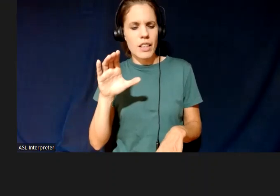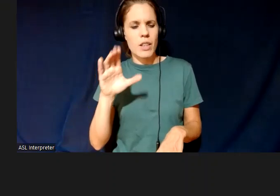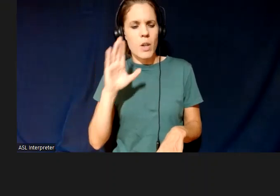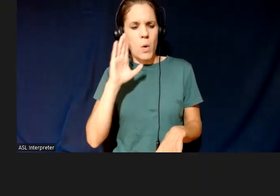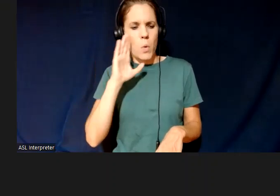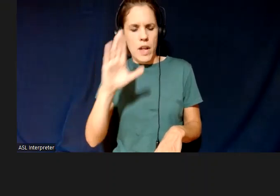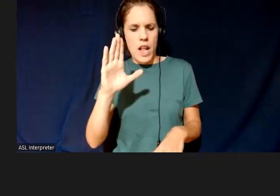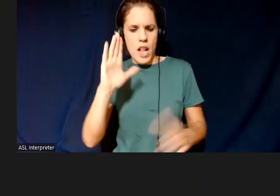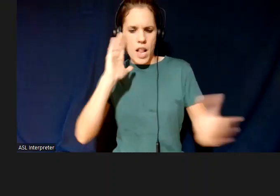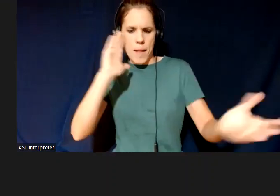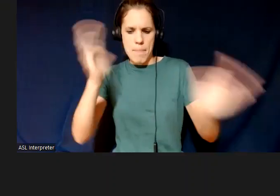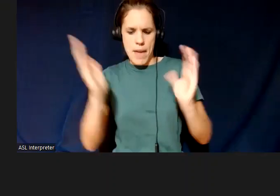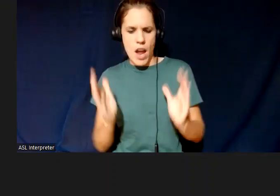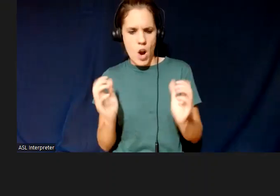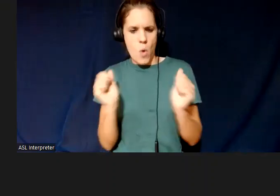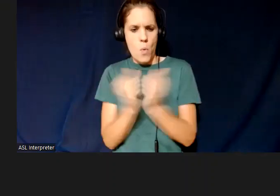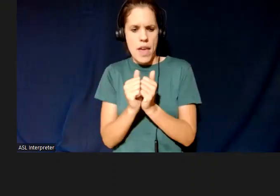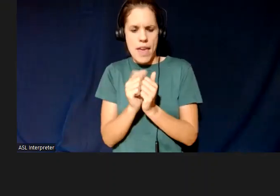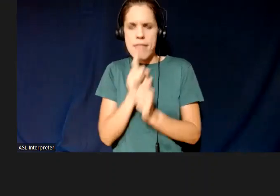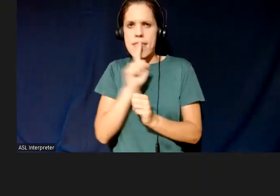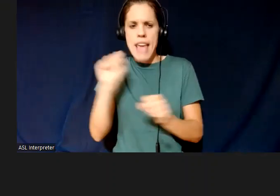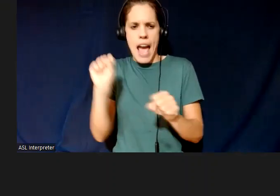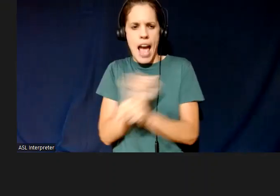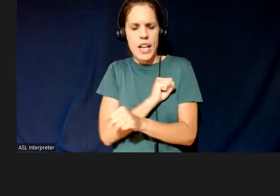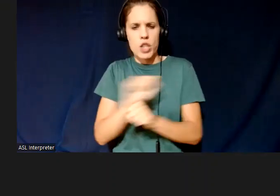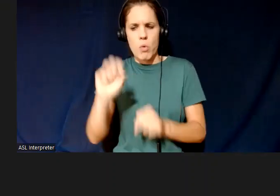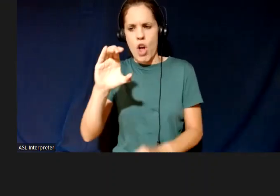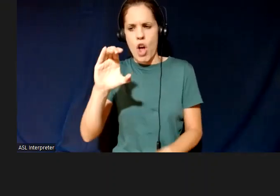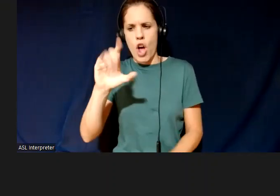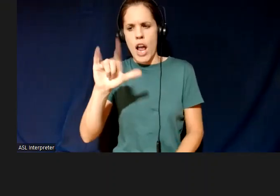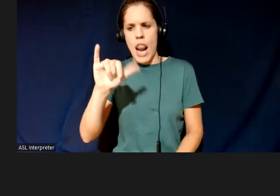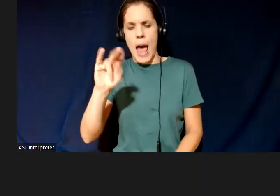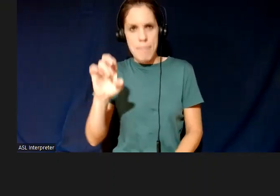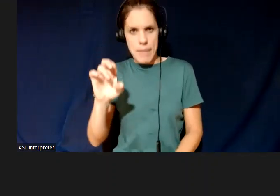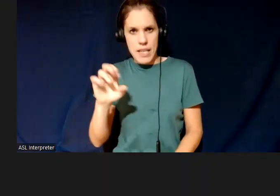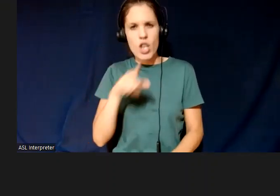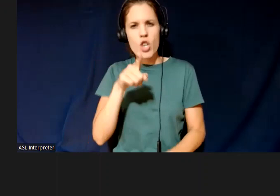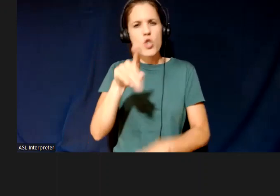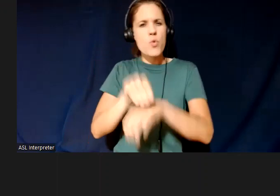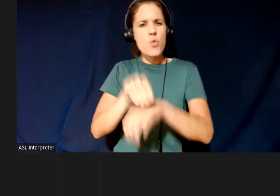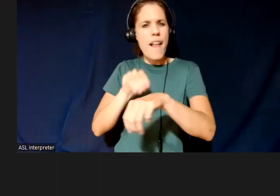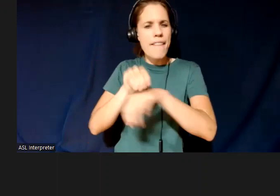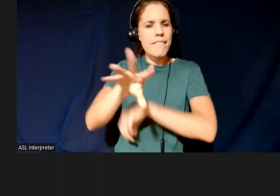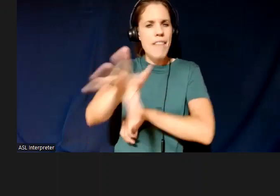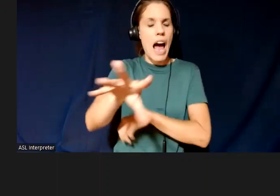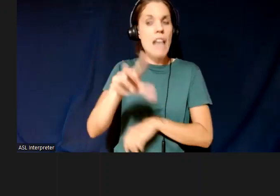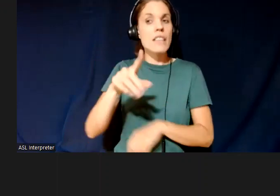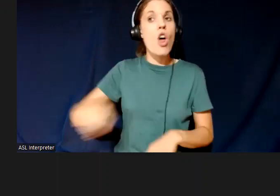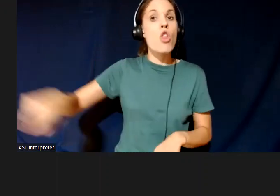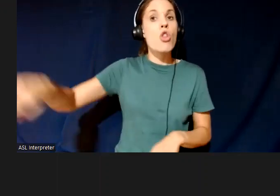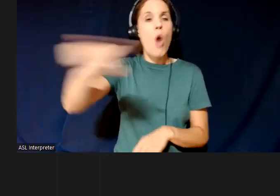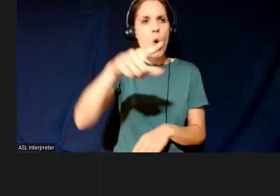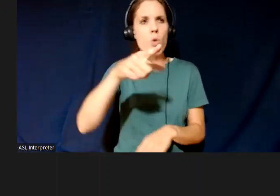forward. Mm-hmm. How do you advise practitioners to calibrate your results against